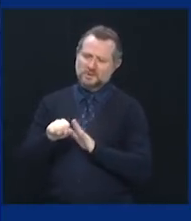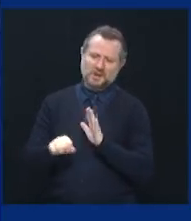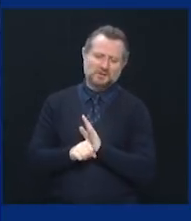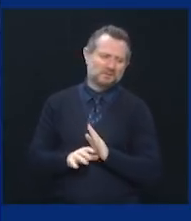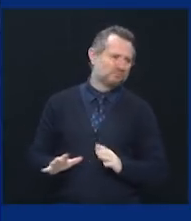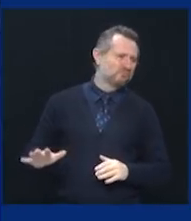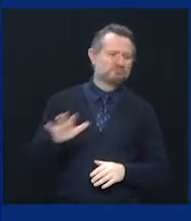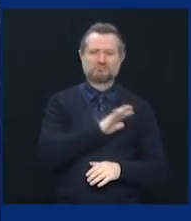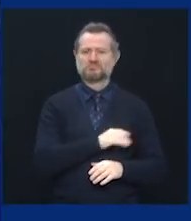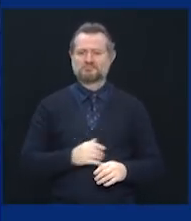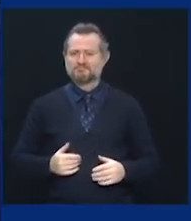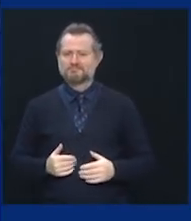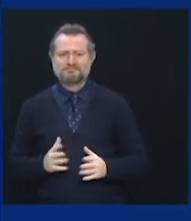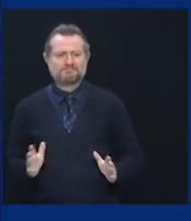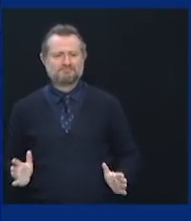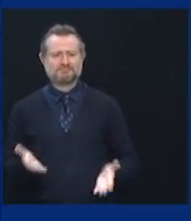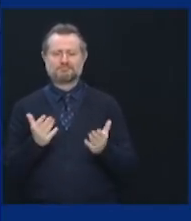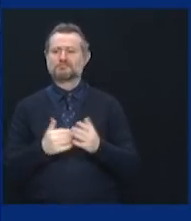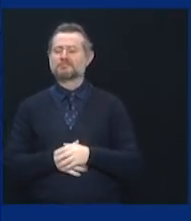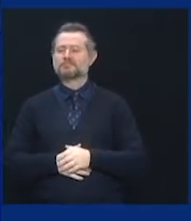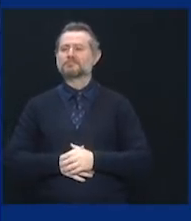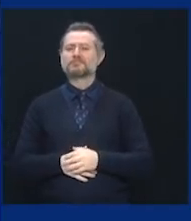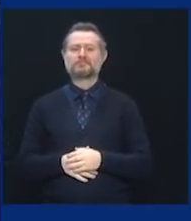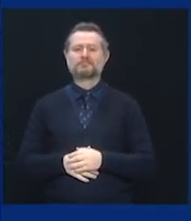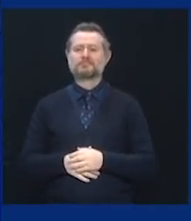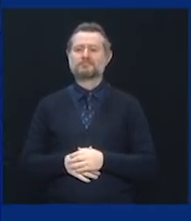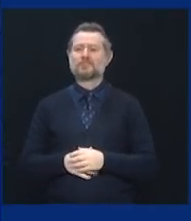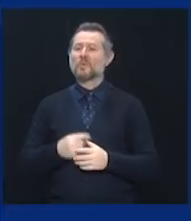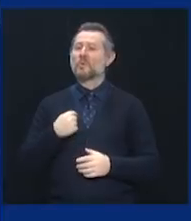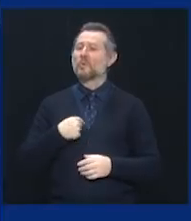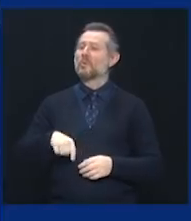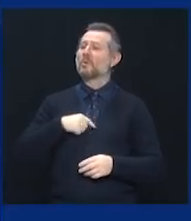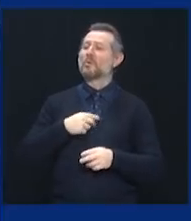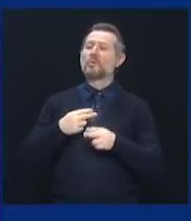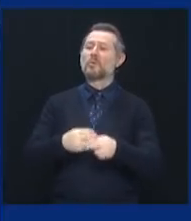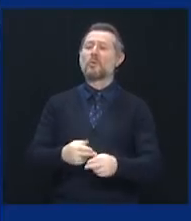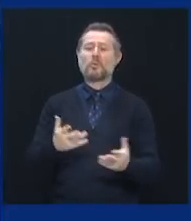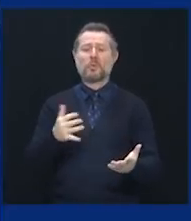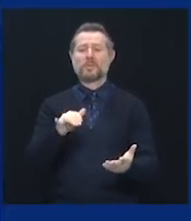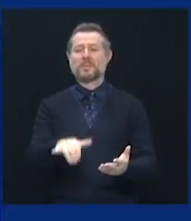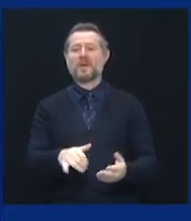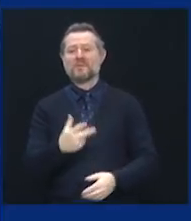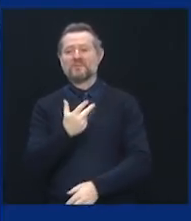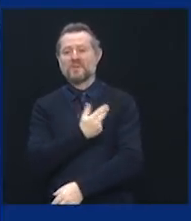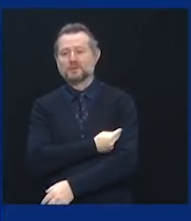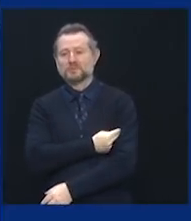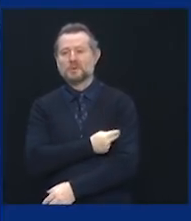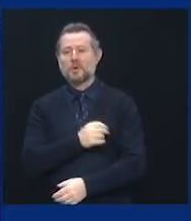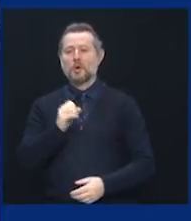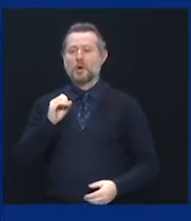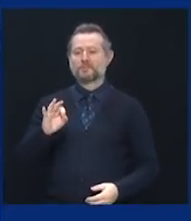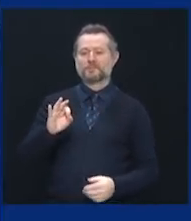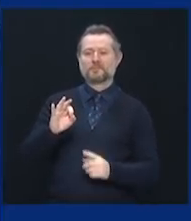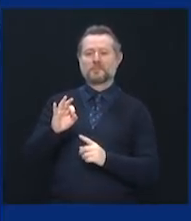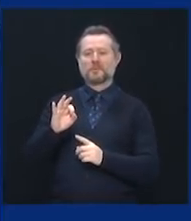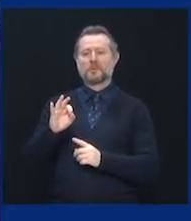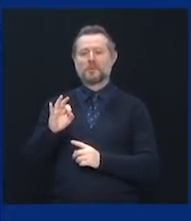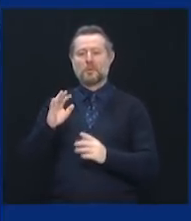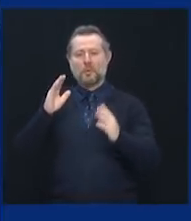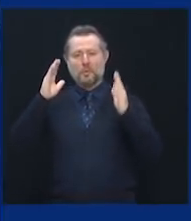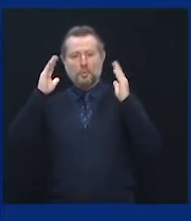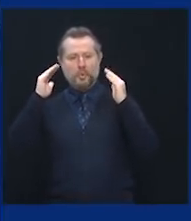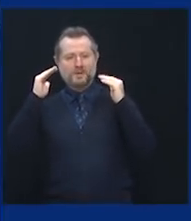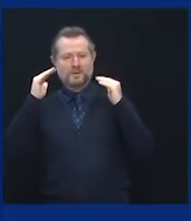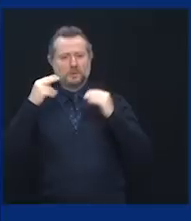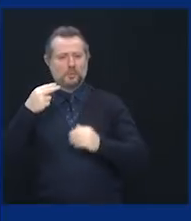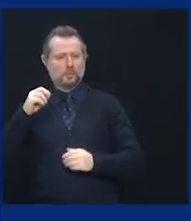bring this, what we call vacuna de la esperanza, a vaccination of hope, to people because we know it's the only way